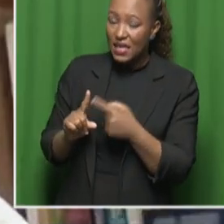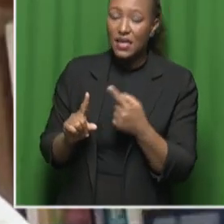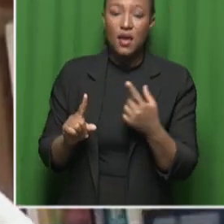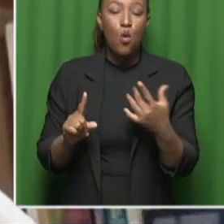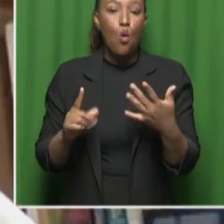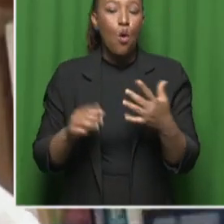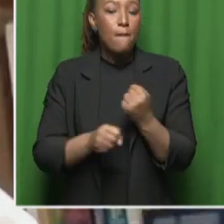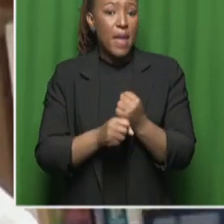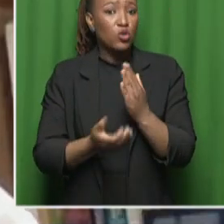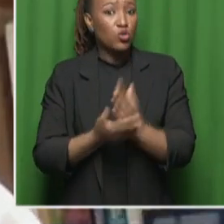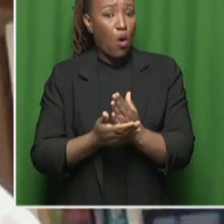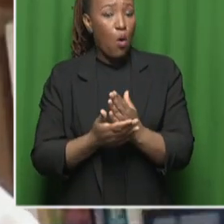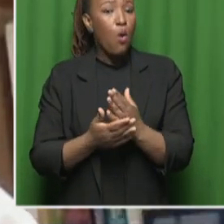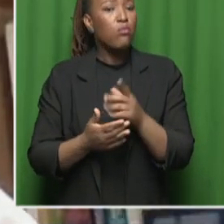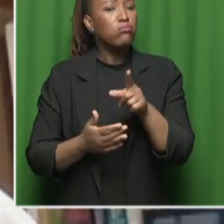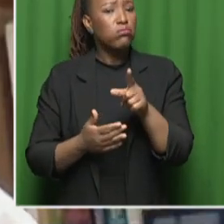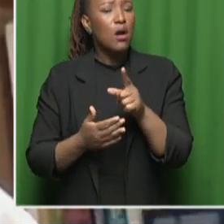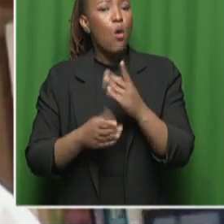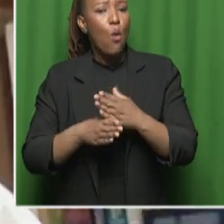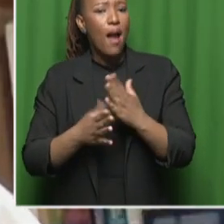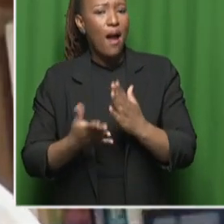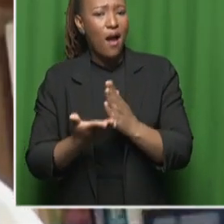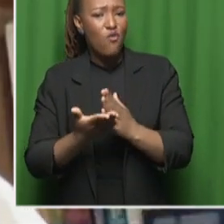maternity leave of women are being